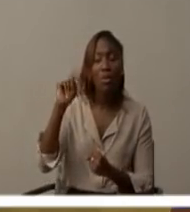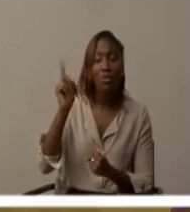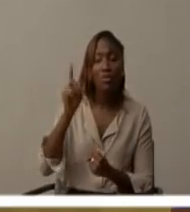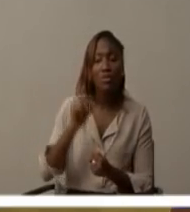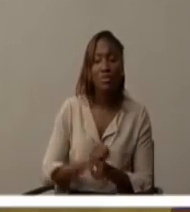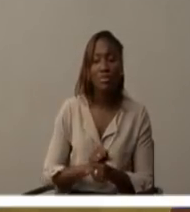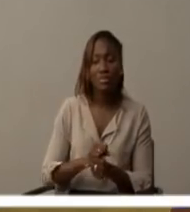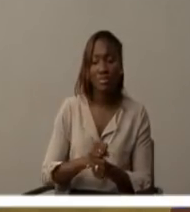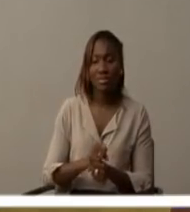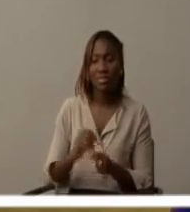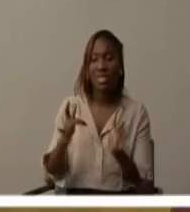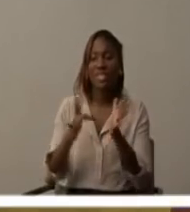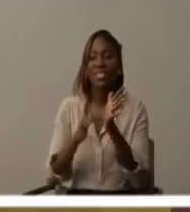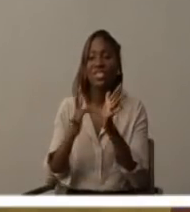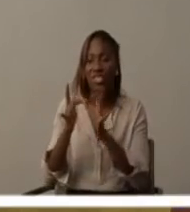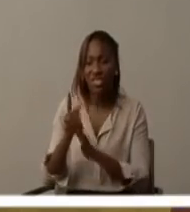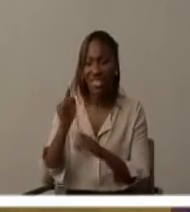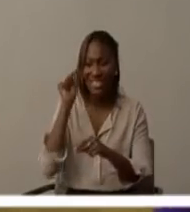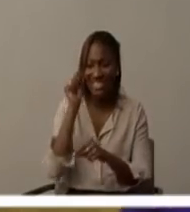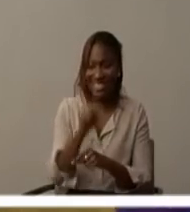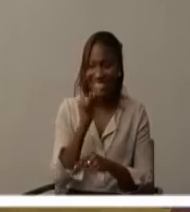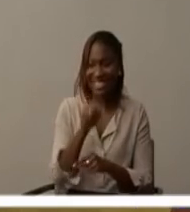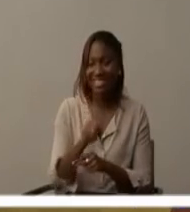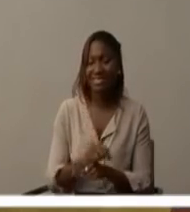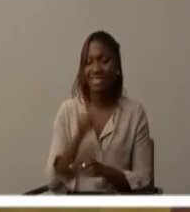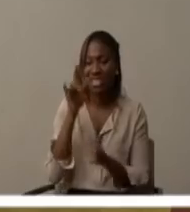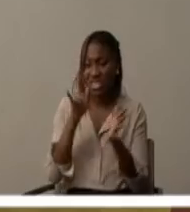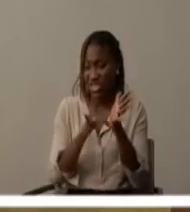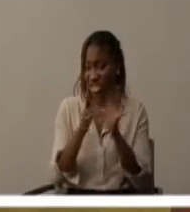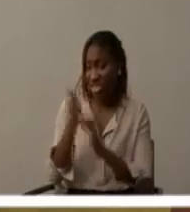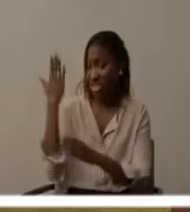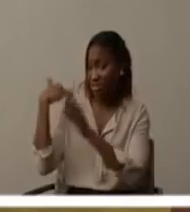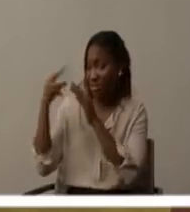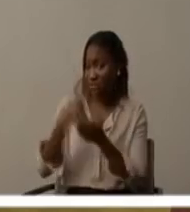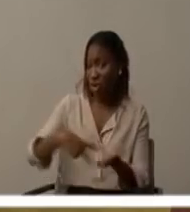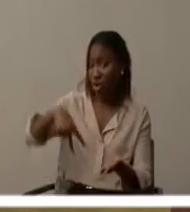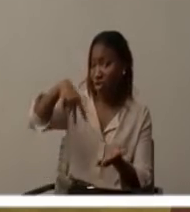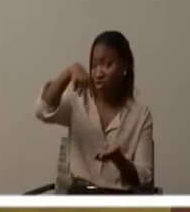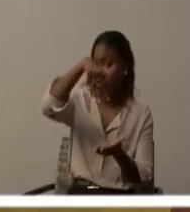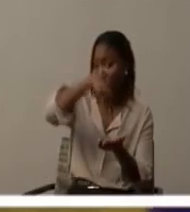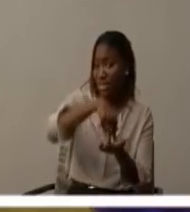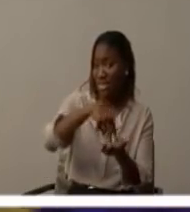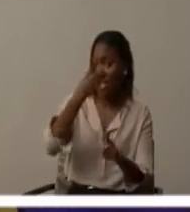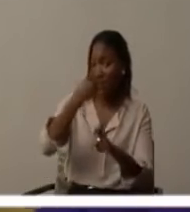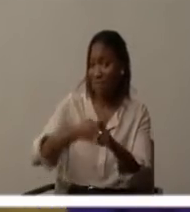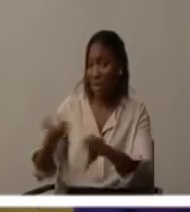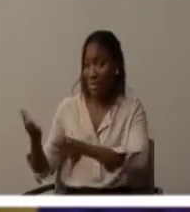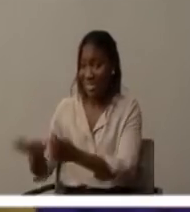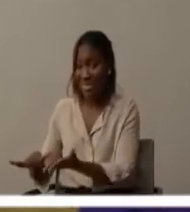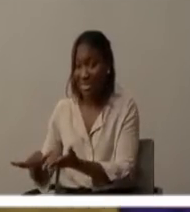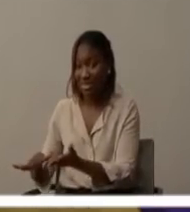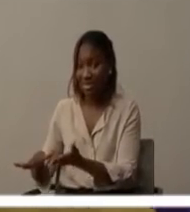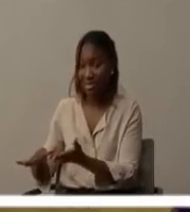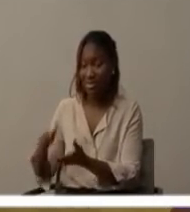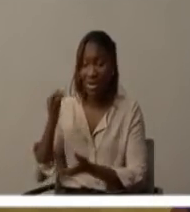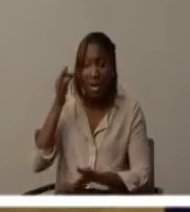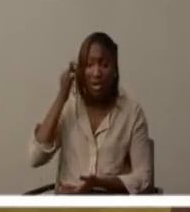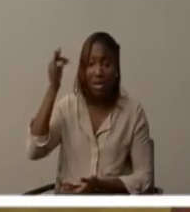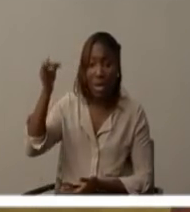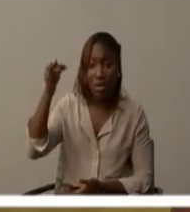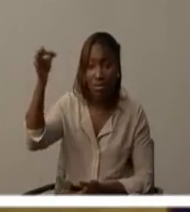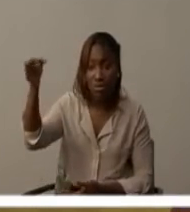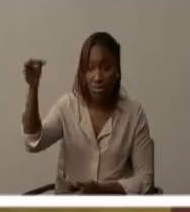destruction? Because Jesus Christ has been raised from the dead. As we are on this Sunday that looks towards Passion Sunday,